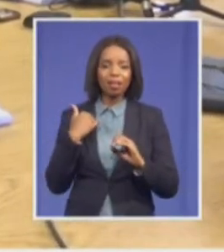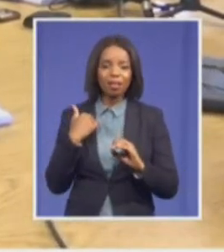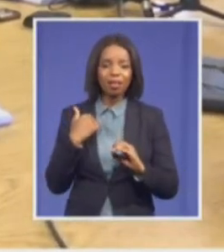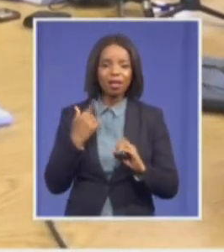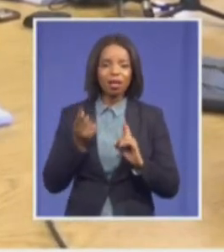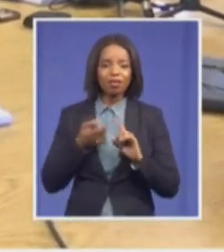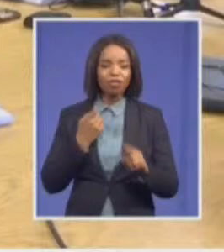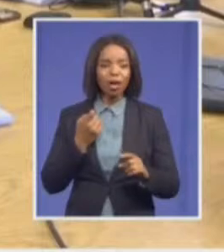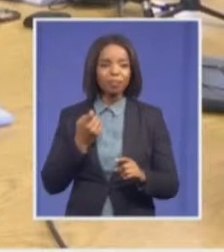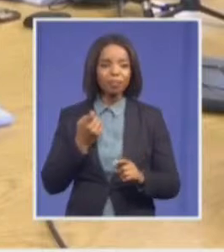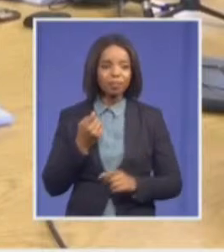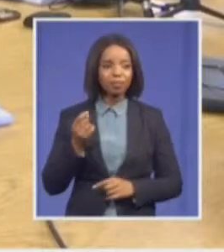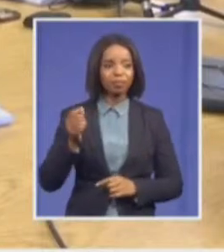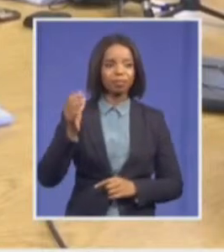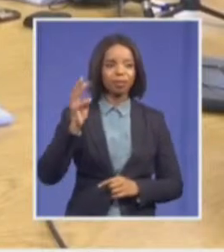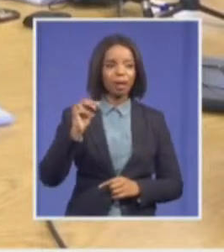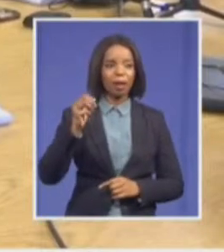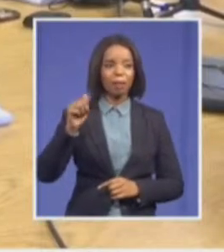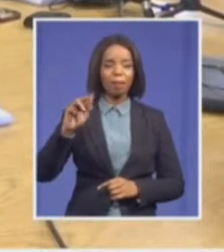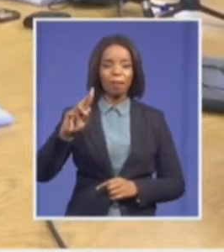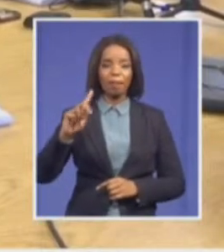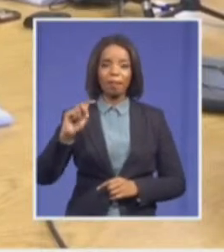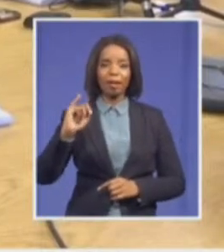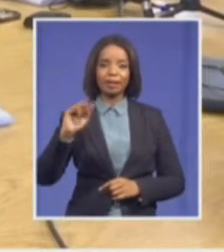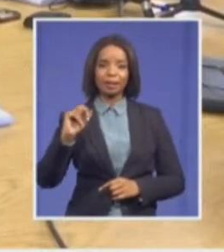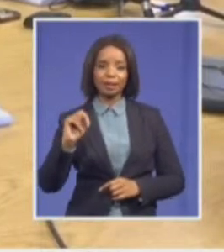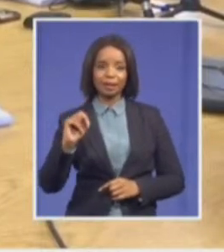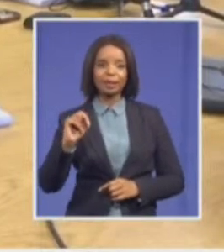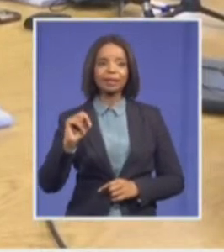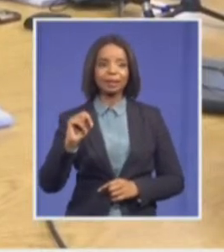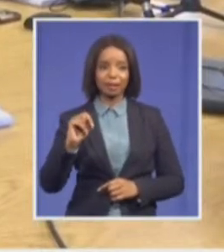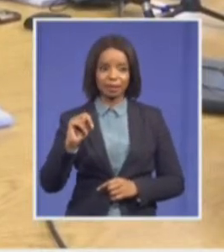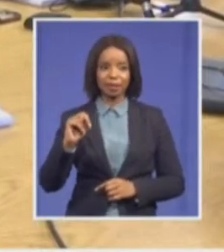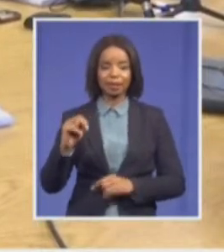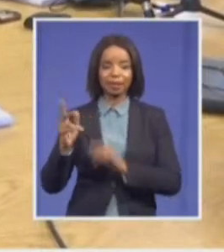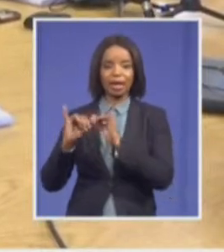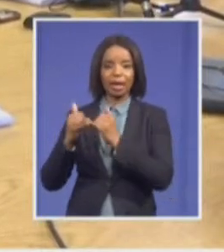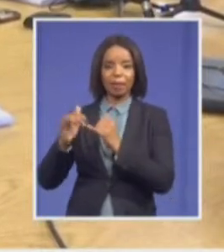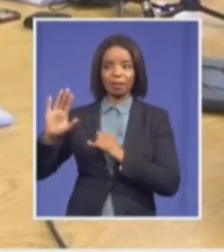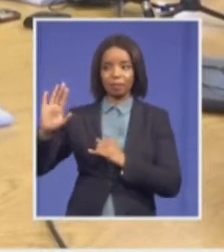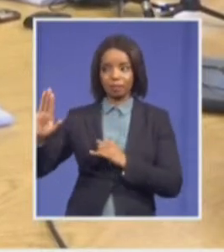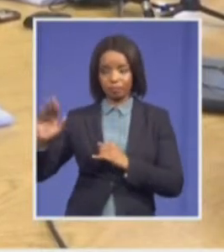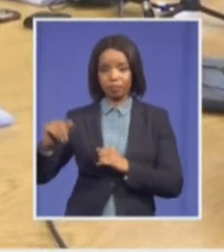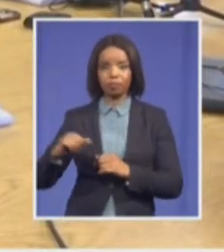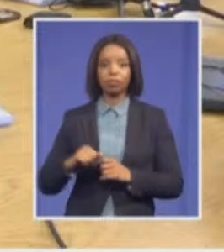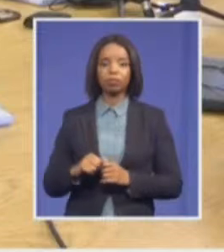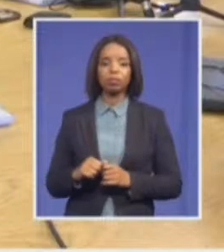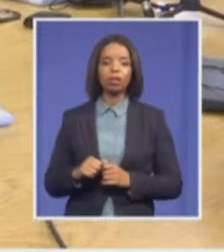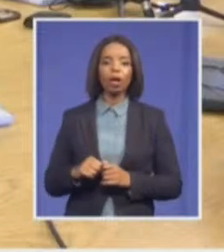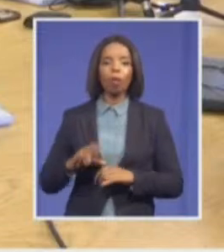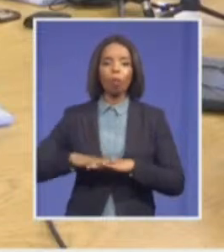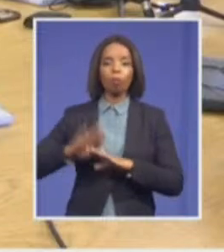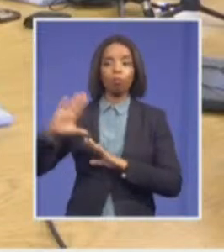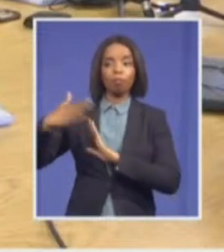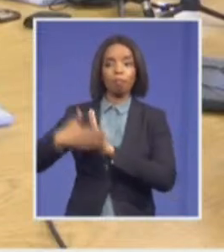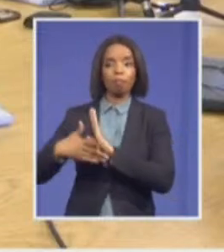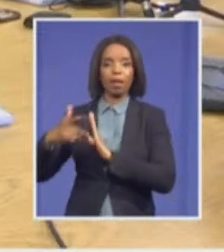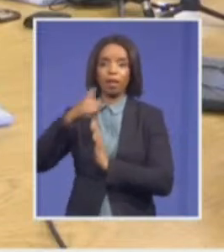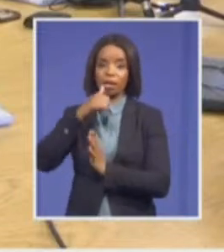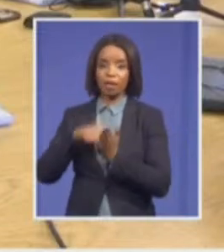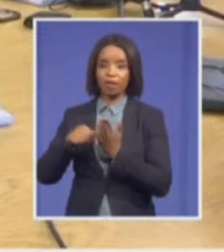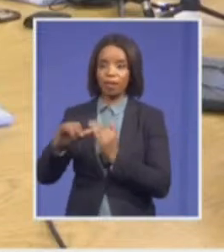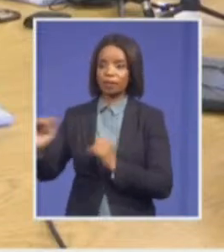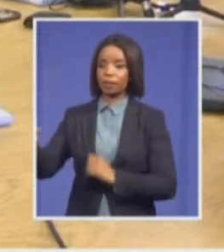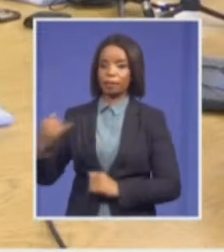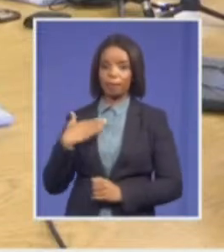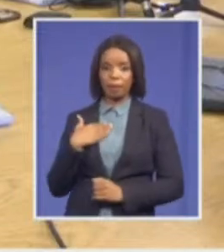Acting on behalf of the company that had addressed the letter on the 30th. Yes. To the effect that... is this the